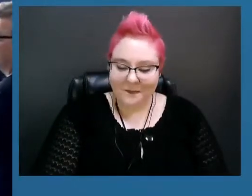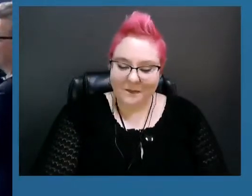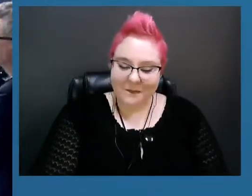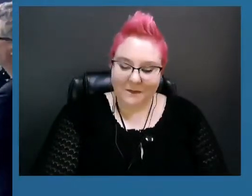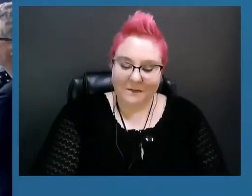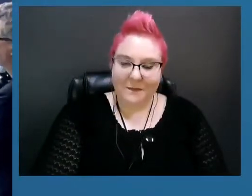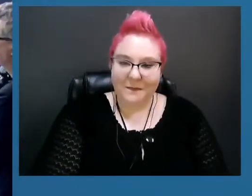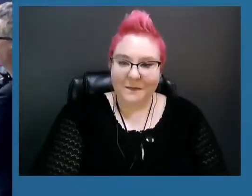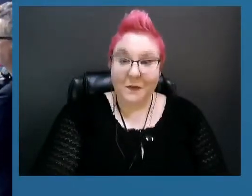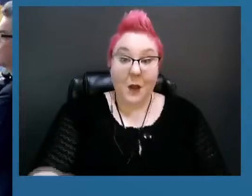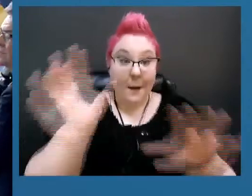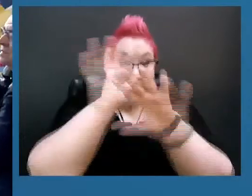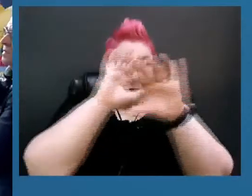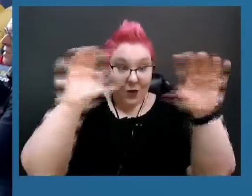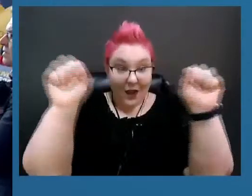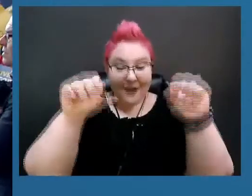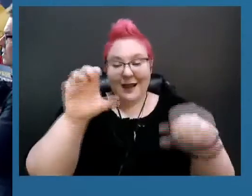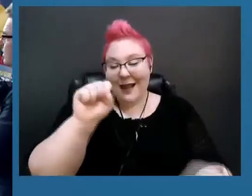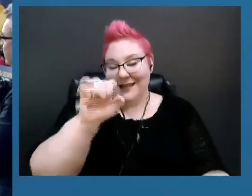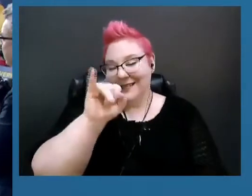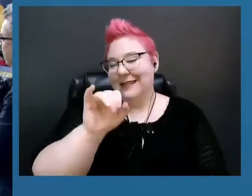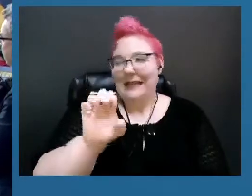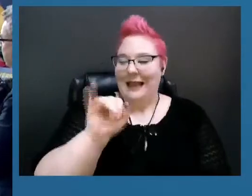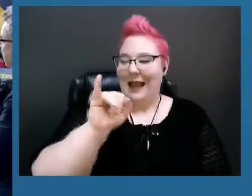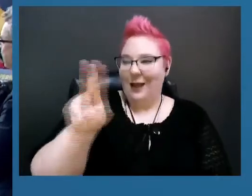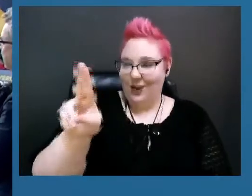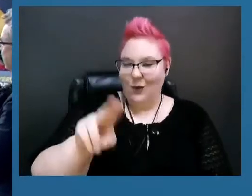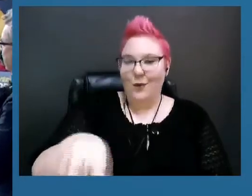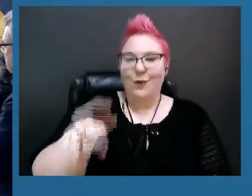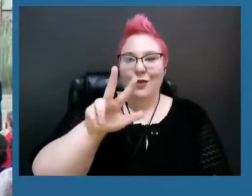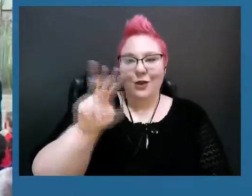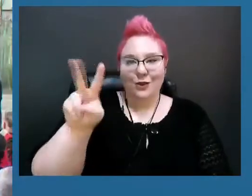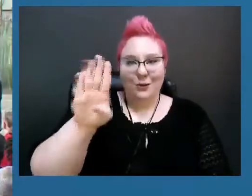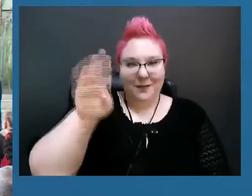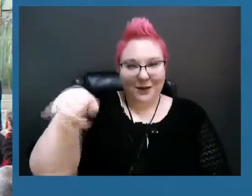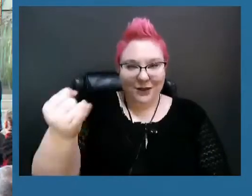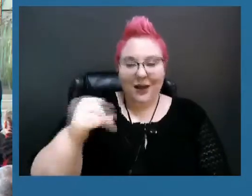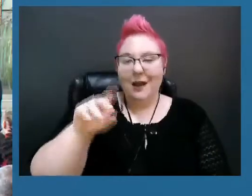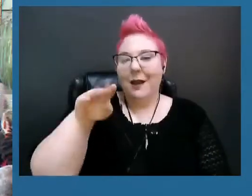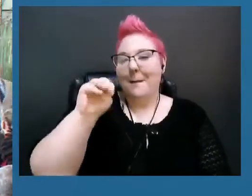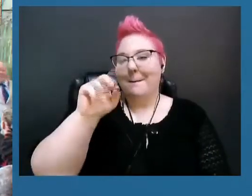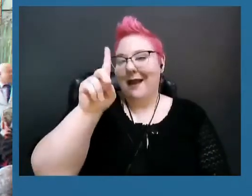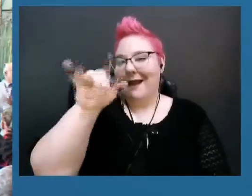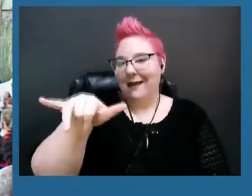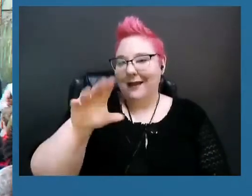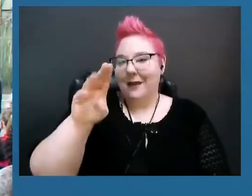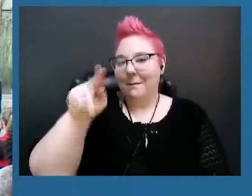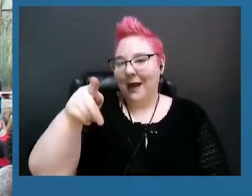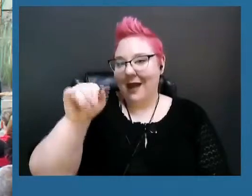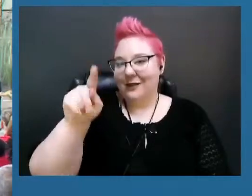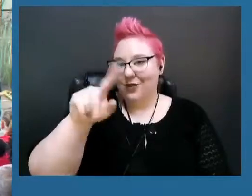President of SEIU 32BJ, Manny Passreich.